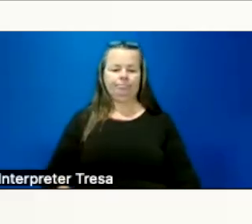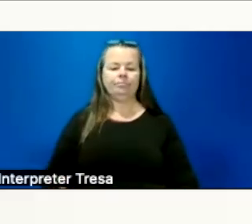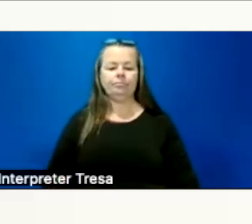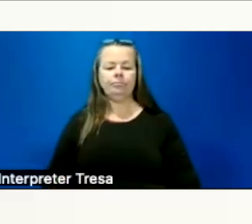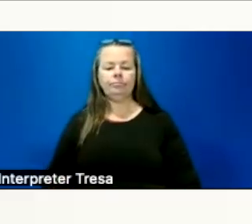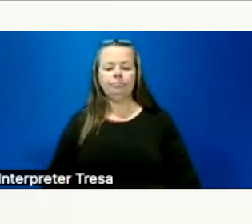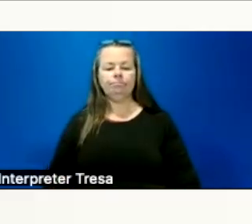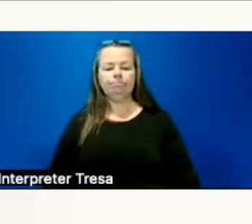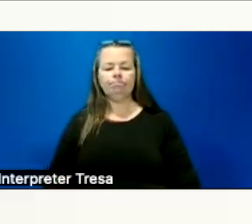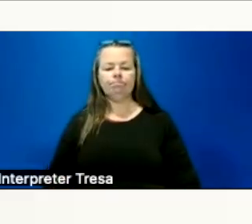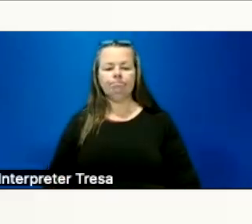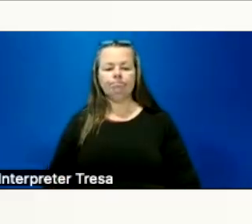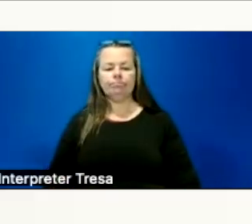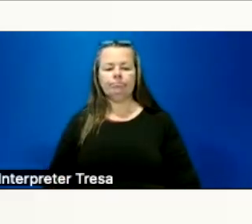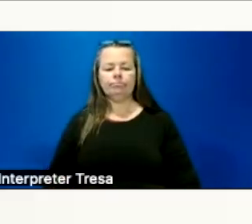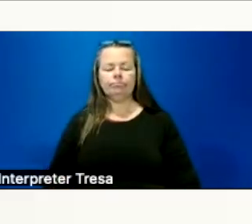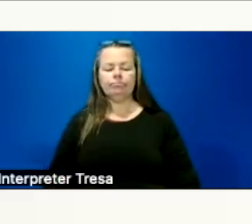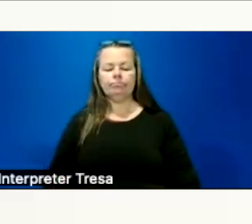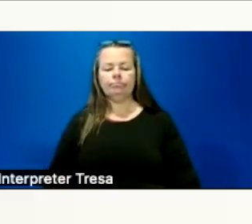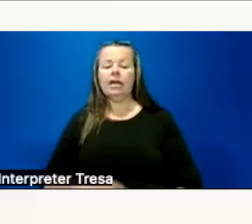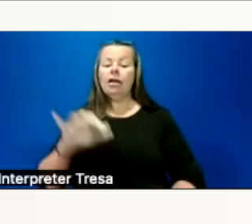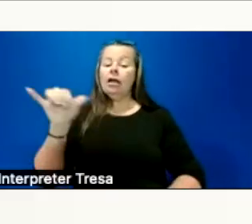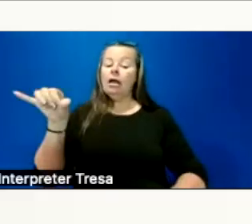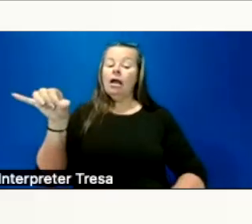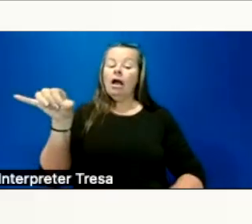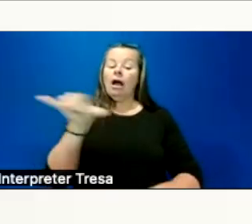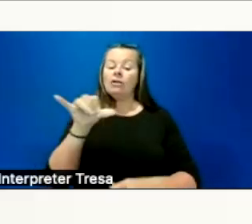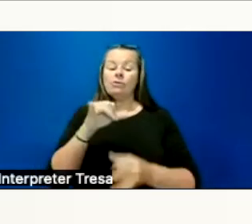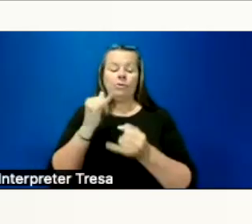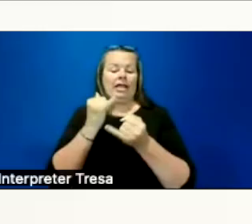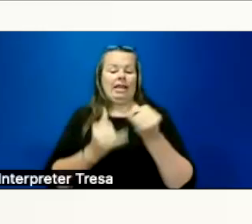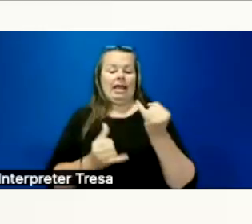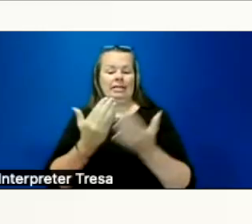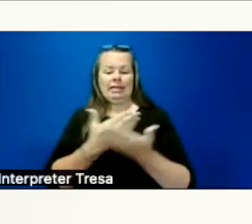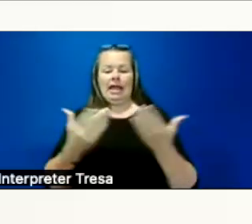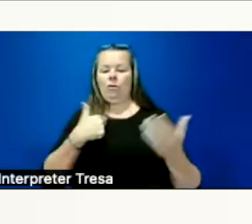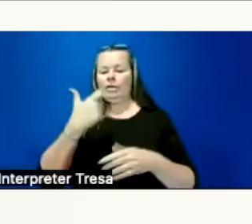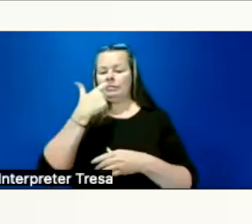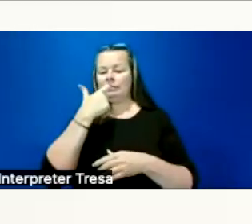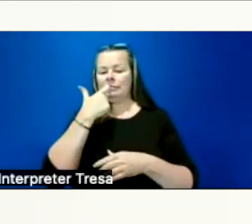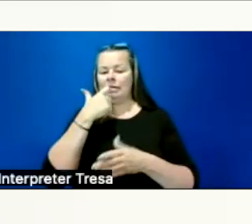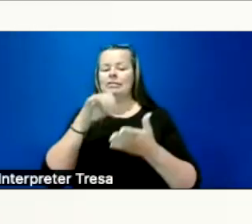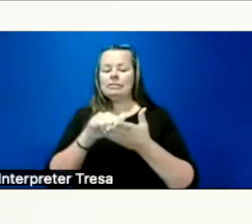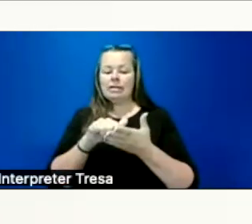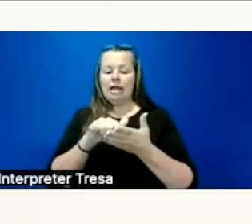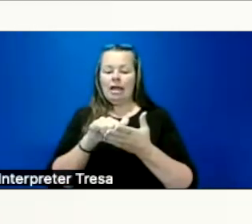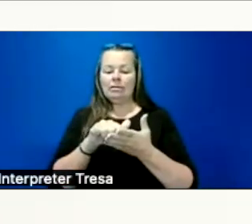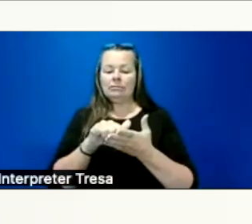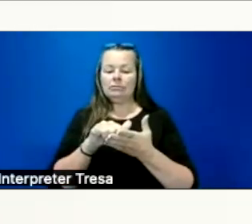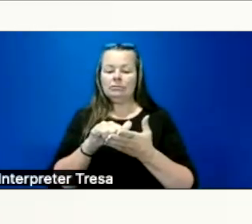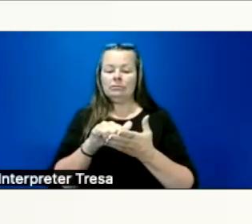And also, last but not least, I would say that it also can strengthen the spoken language skills,